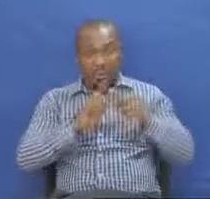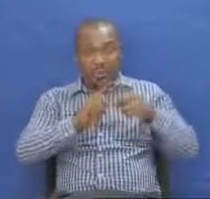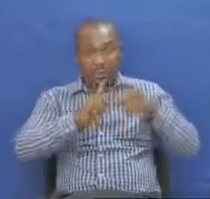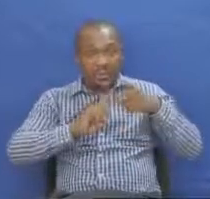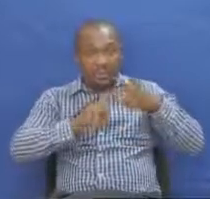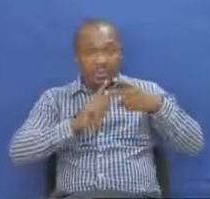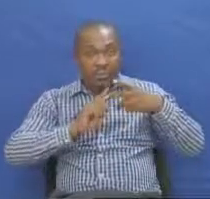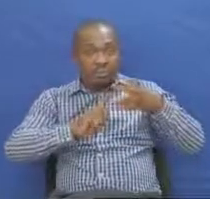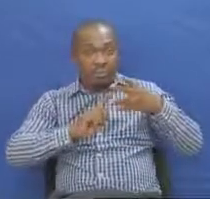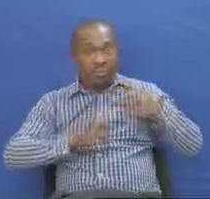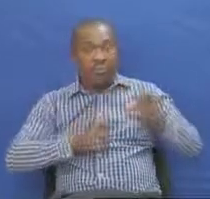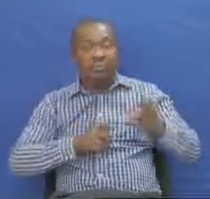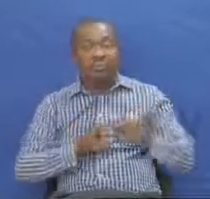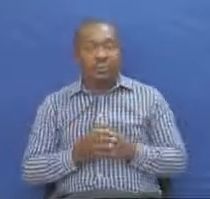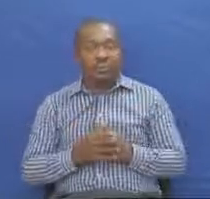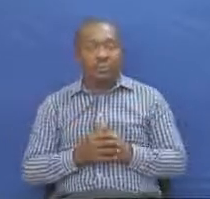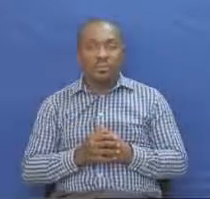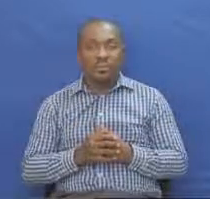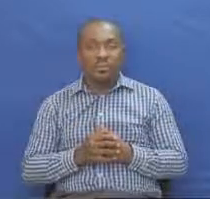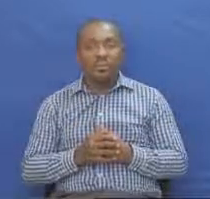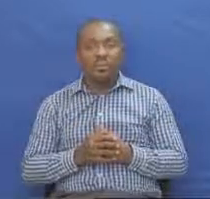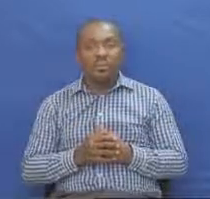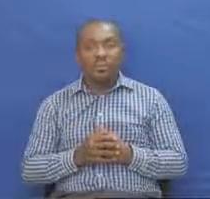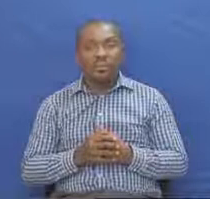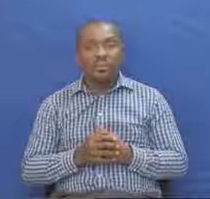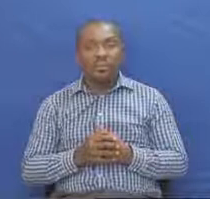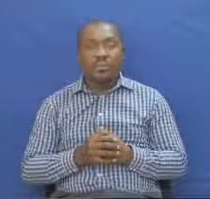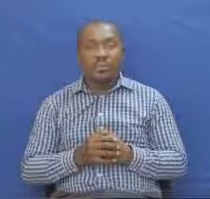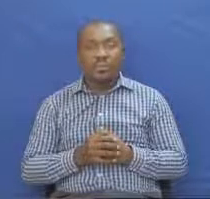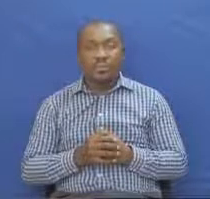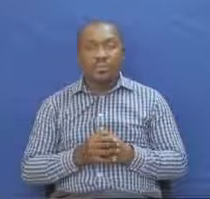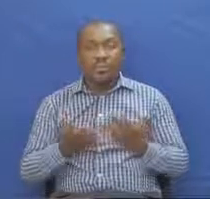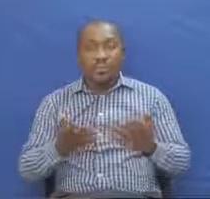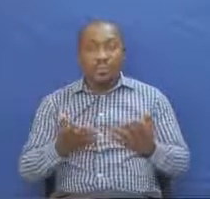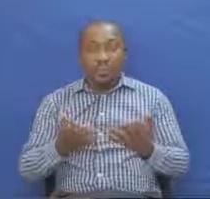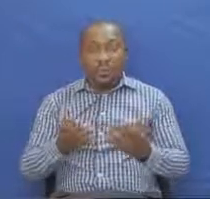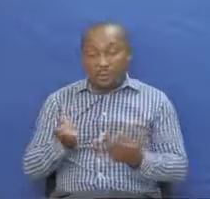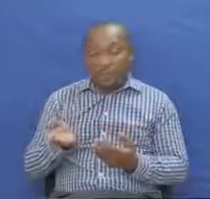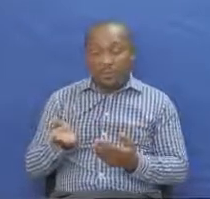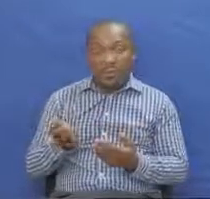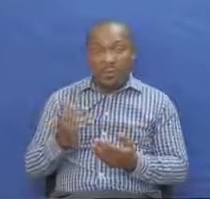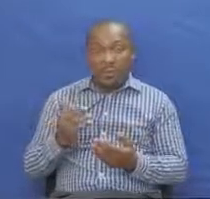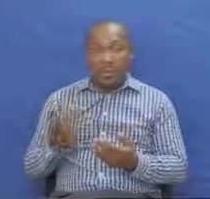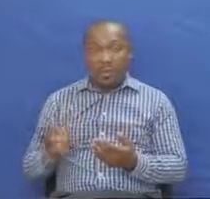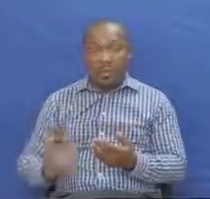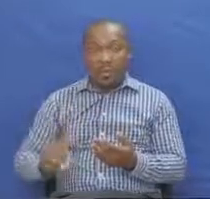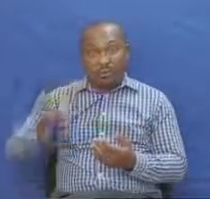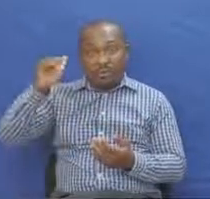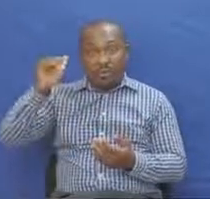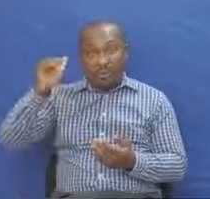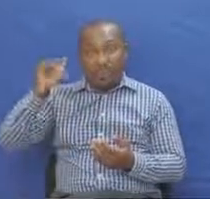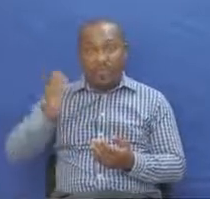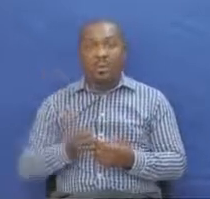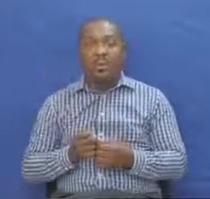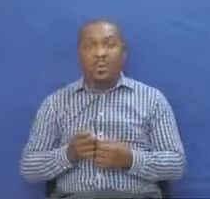We may have many types of growth, but as far as biology is